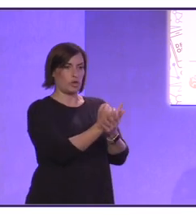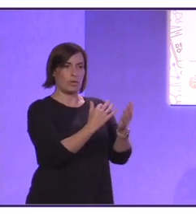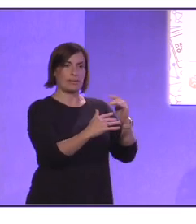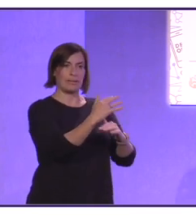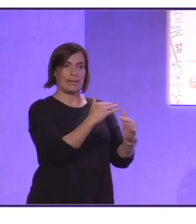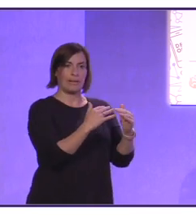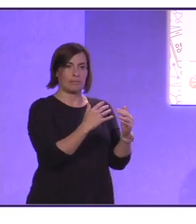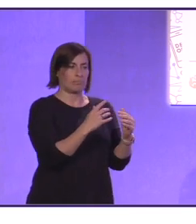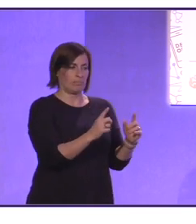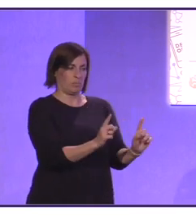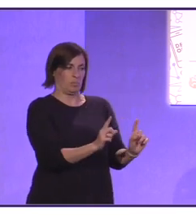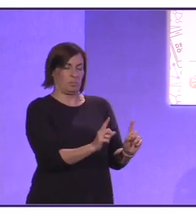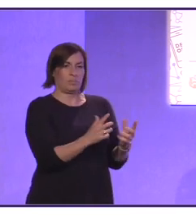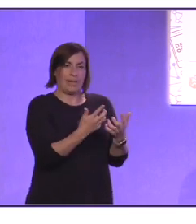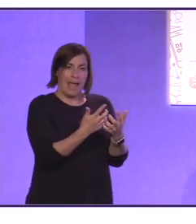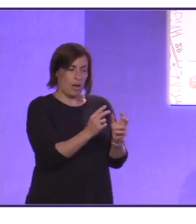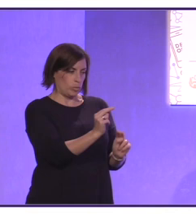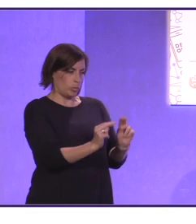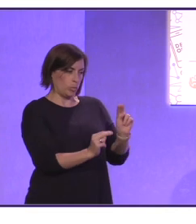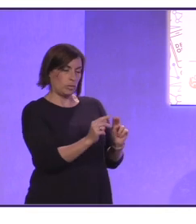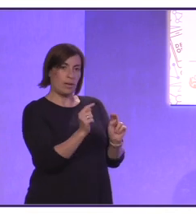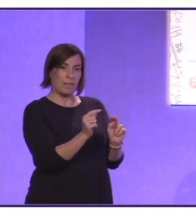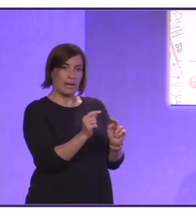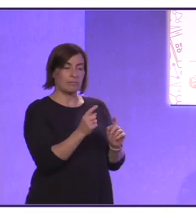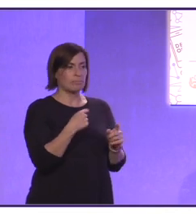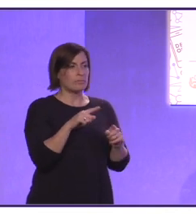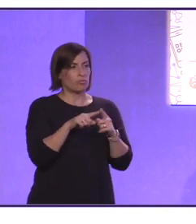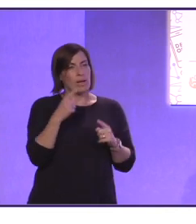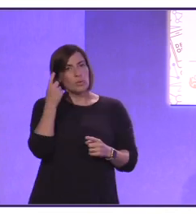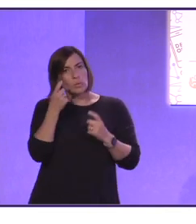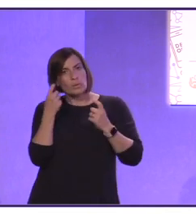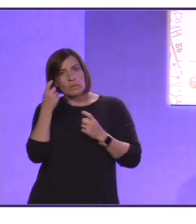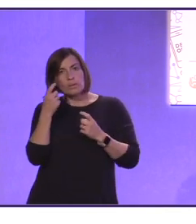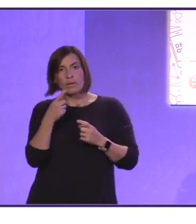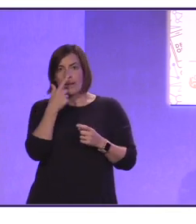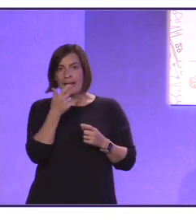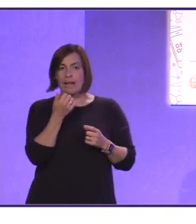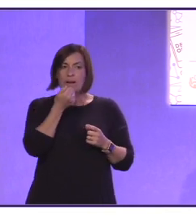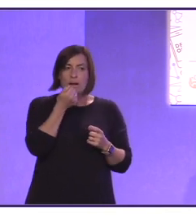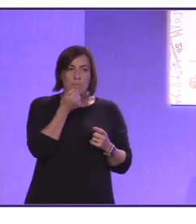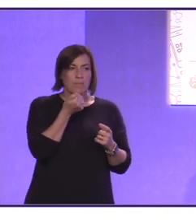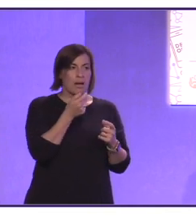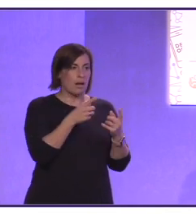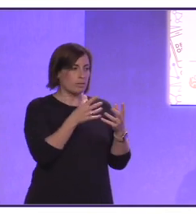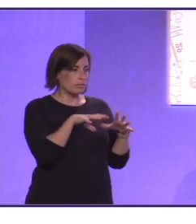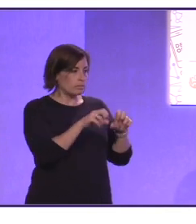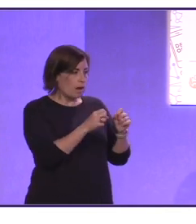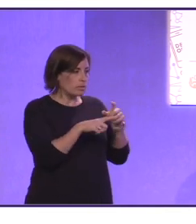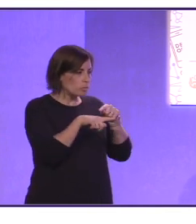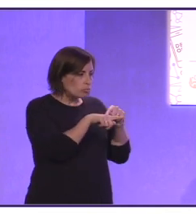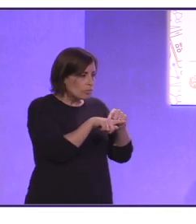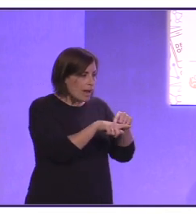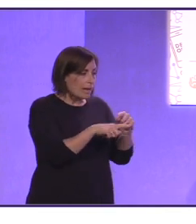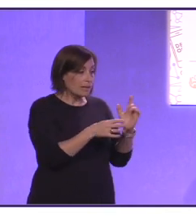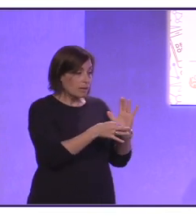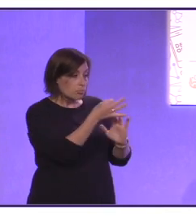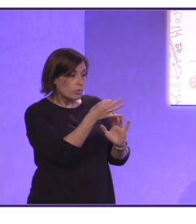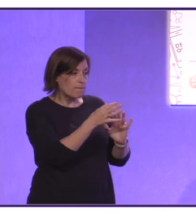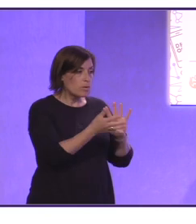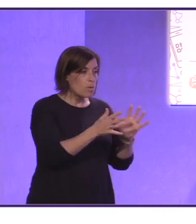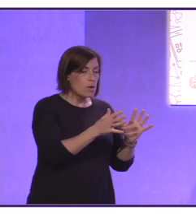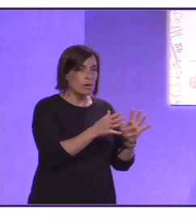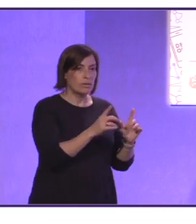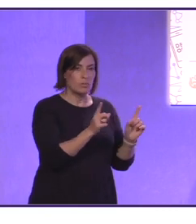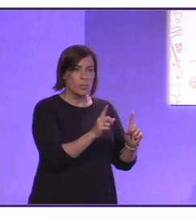clearly identifying some simple measure, because I think if you can get a number on it, you can start tracking that and improving it. It's crude, but